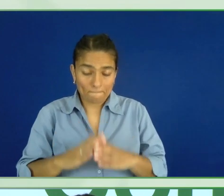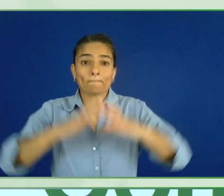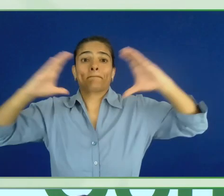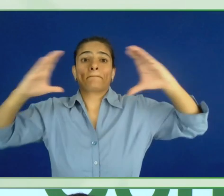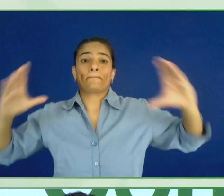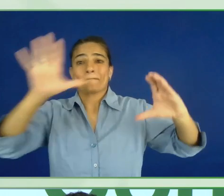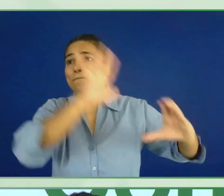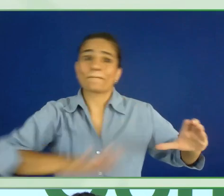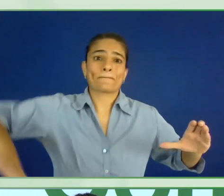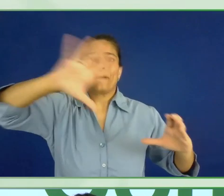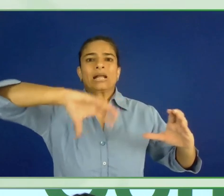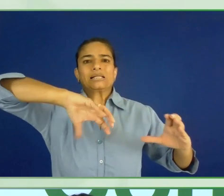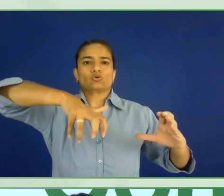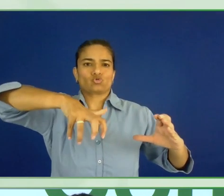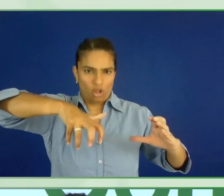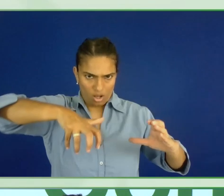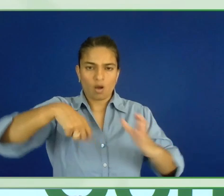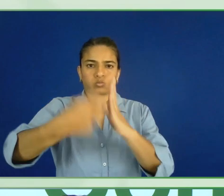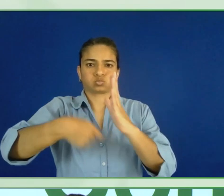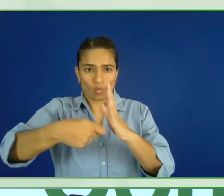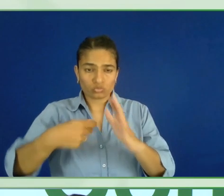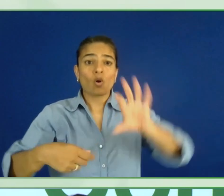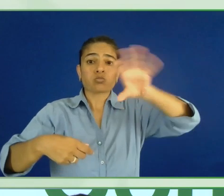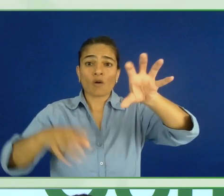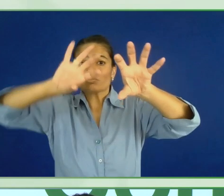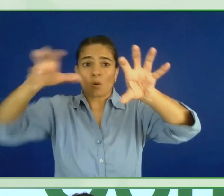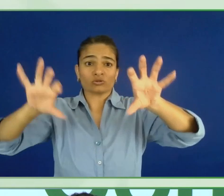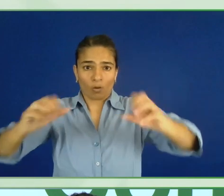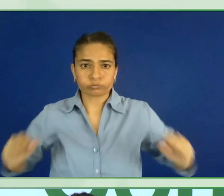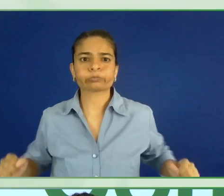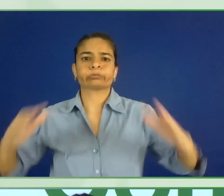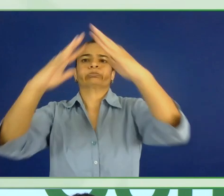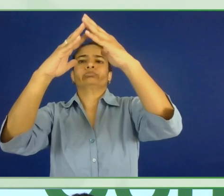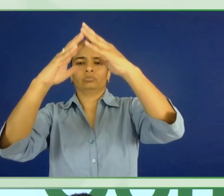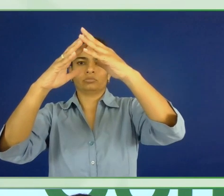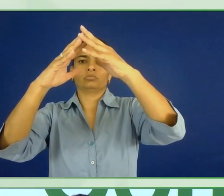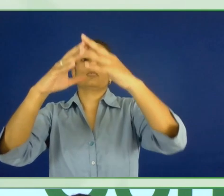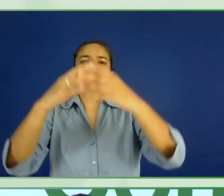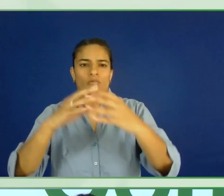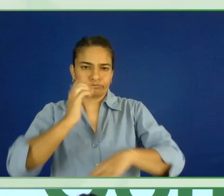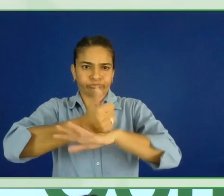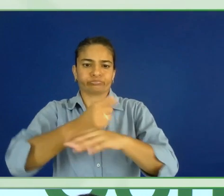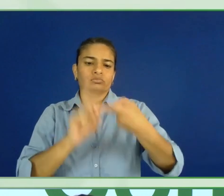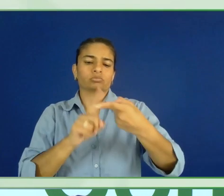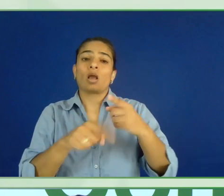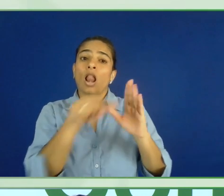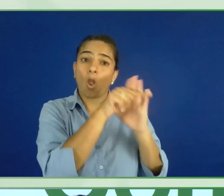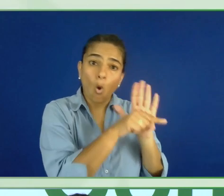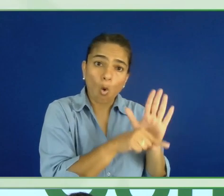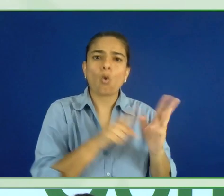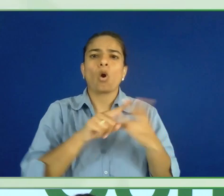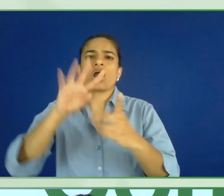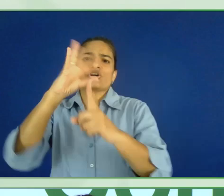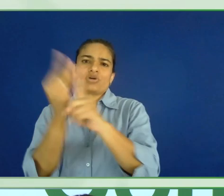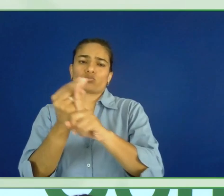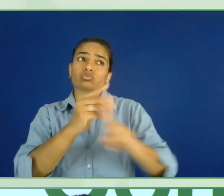a legislative and from a cultural perspective can be different. So the project is adapted to meet the local needs and